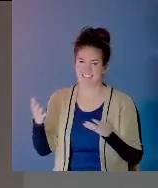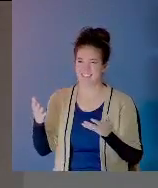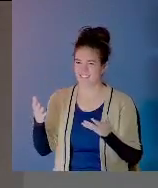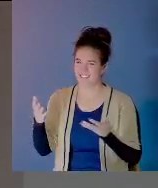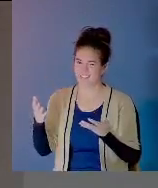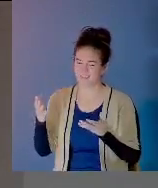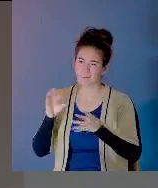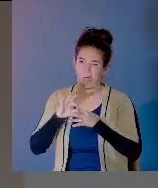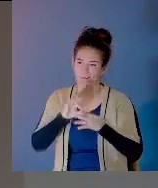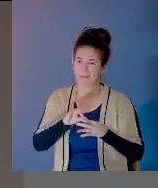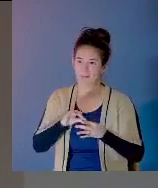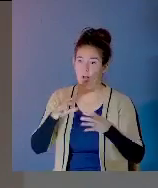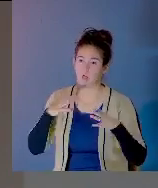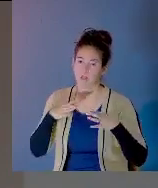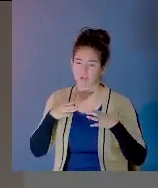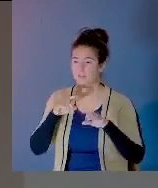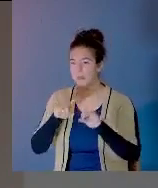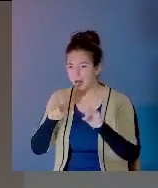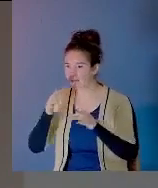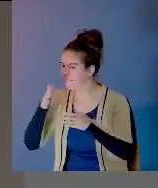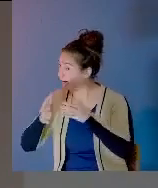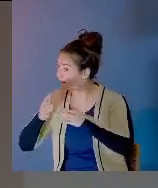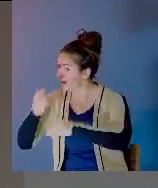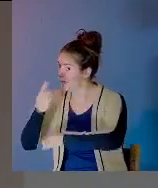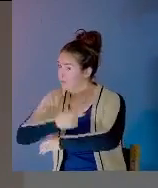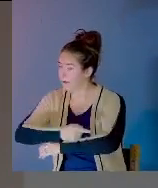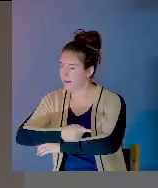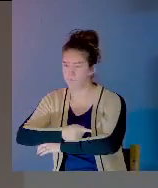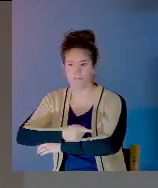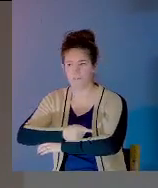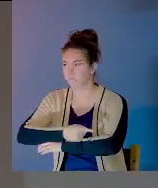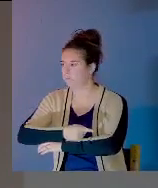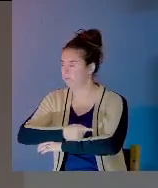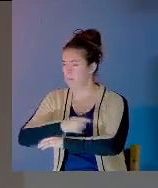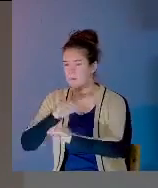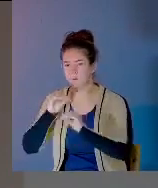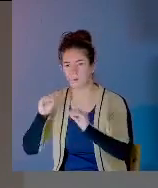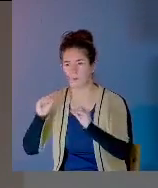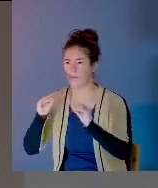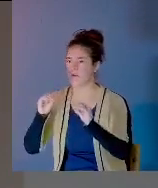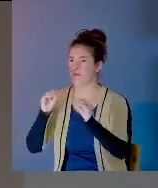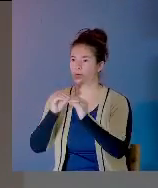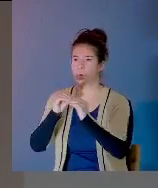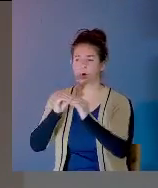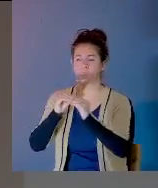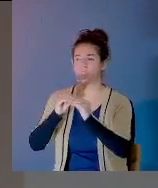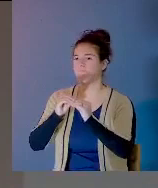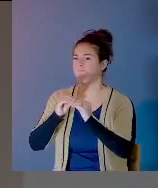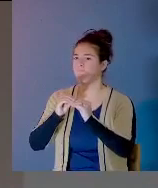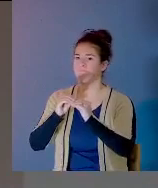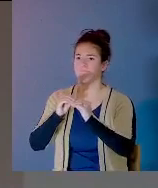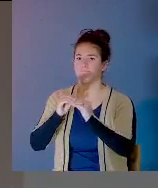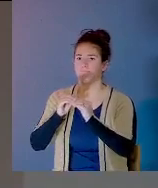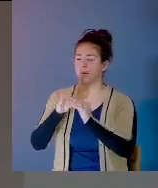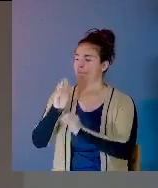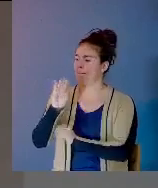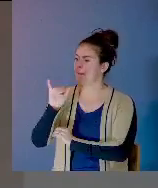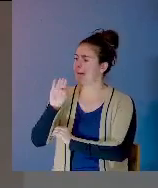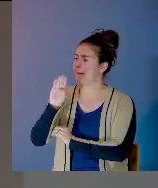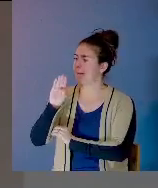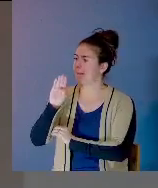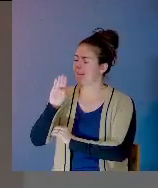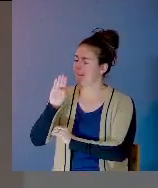day, there's no greater biblical holiday than Thanksgiving, I believe, because of